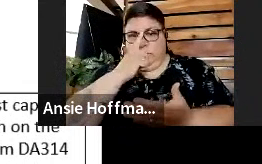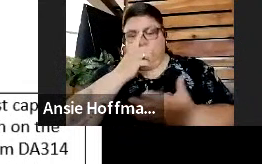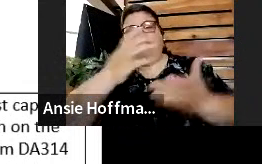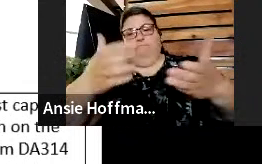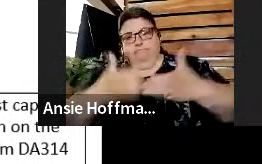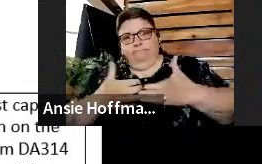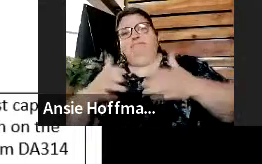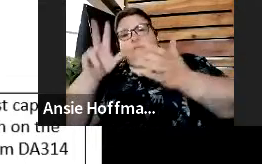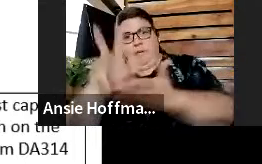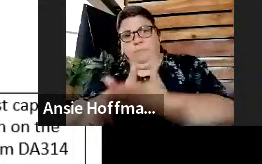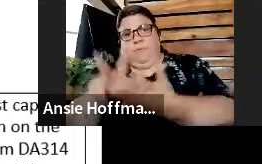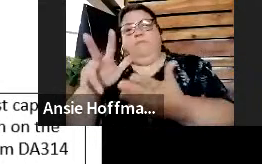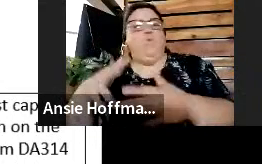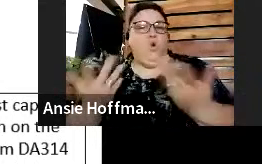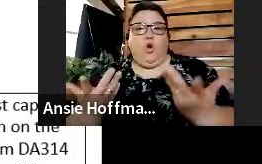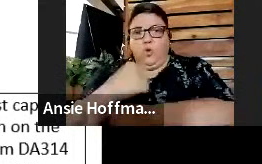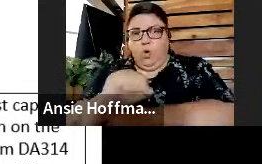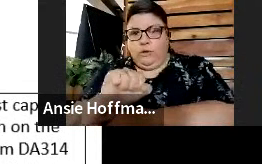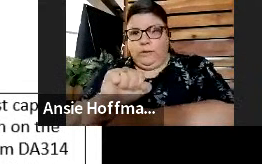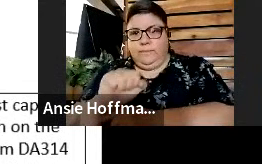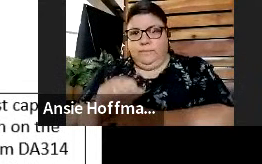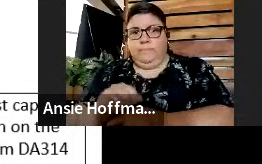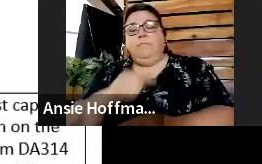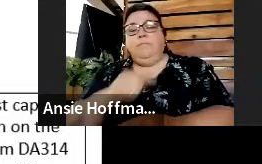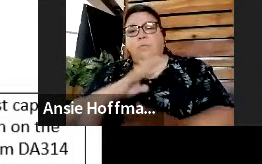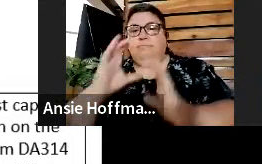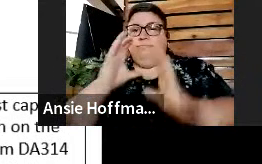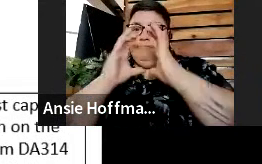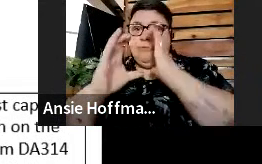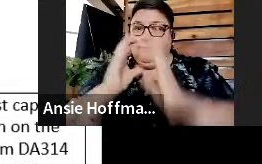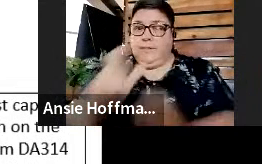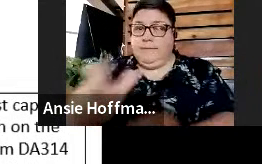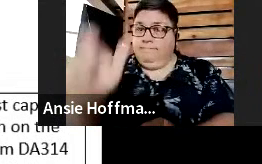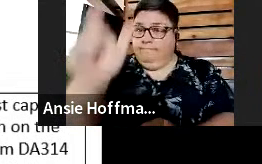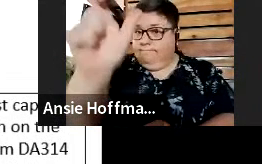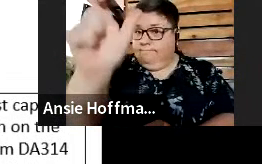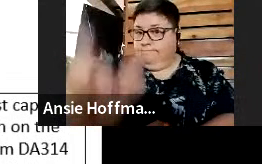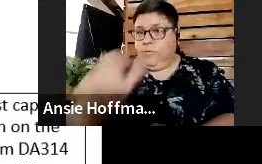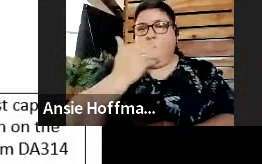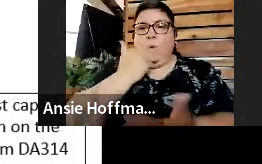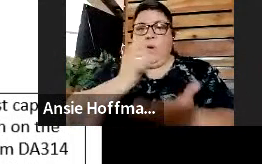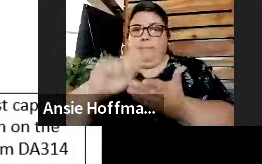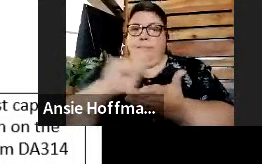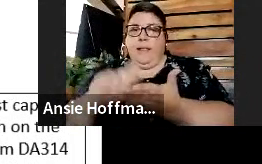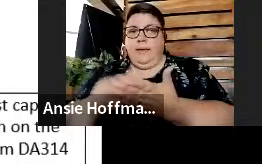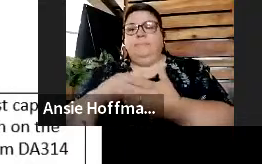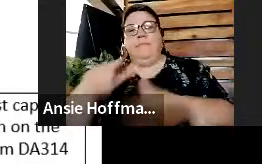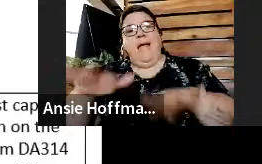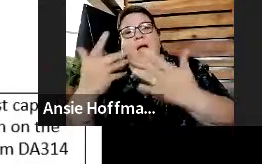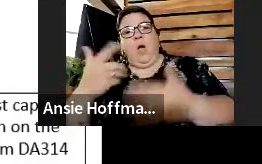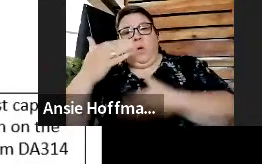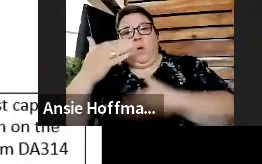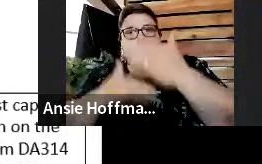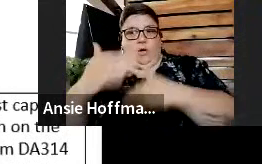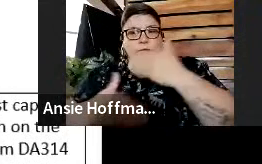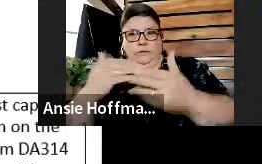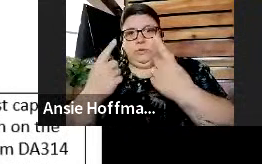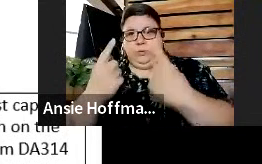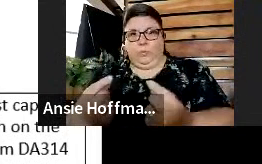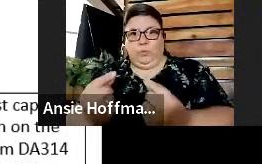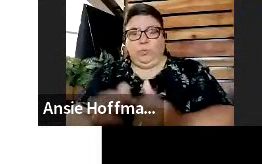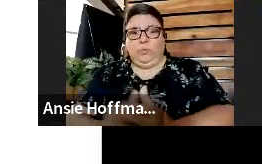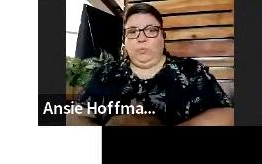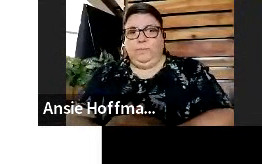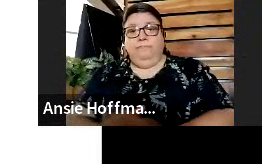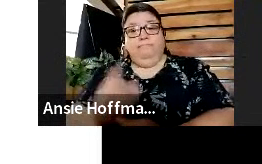will communicate the outcome with you. And yes, that's how the process is